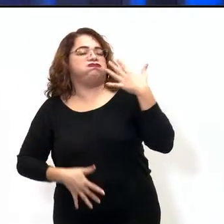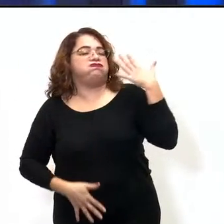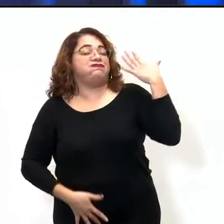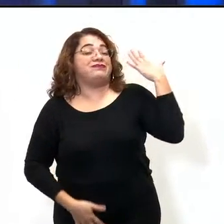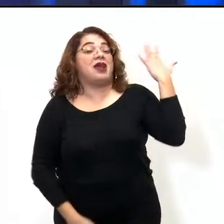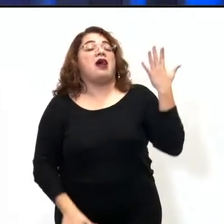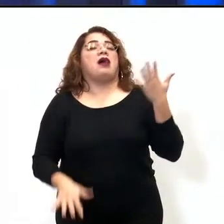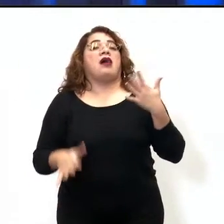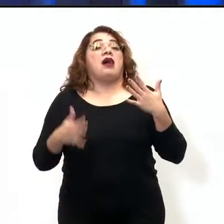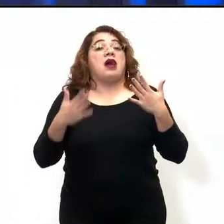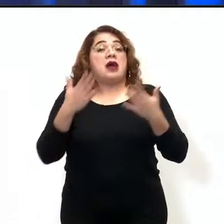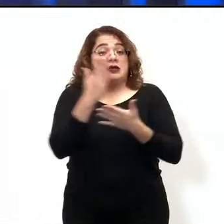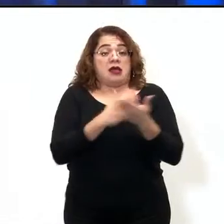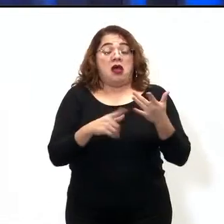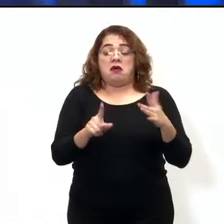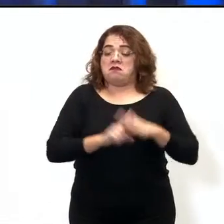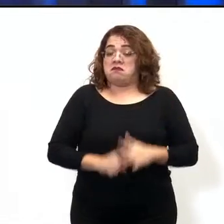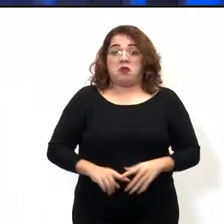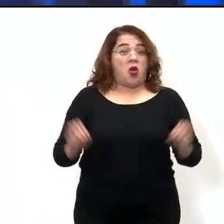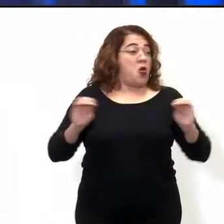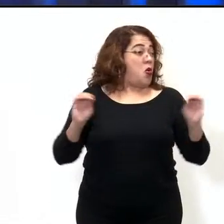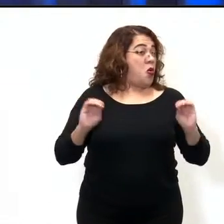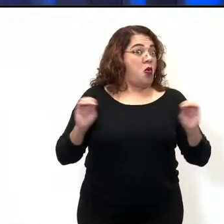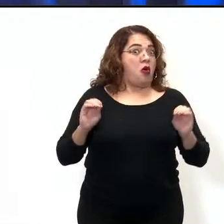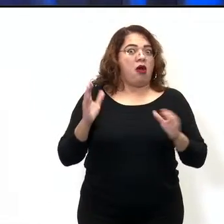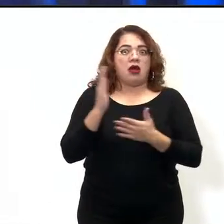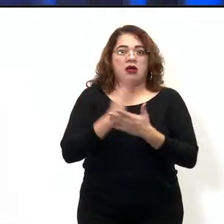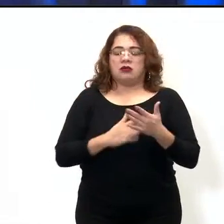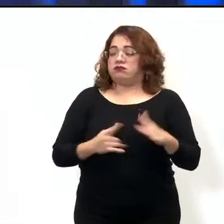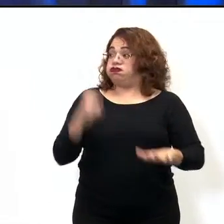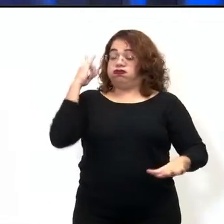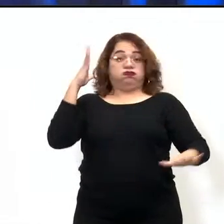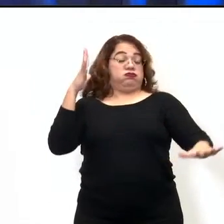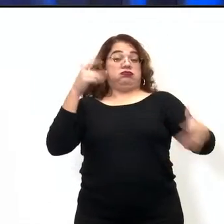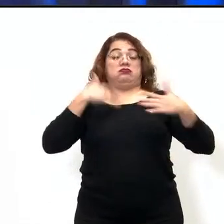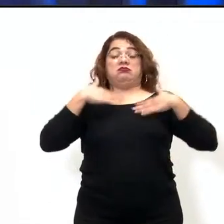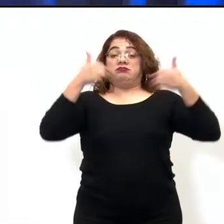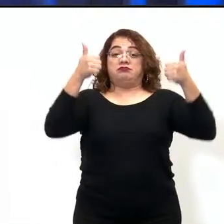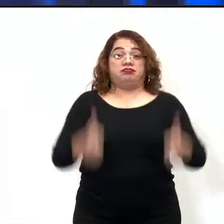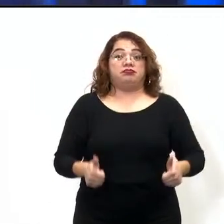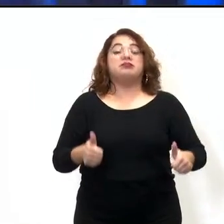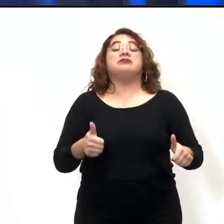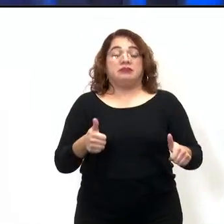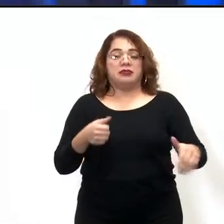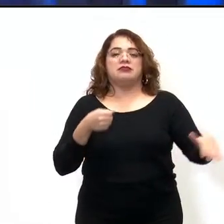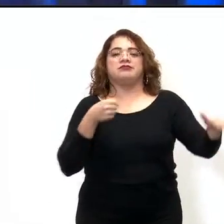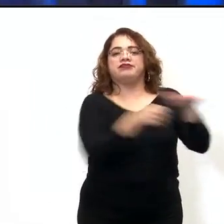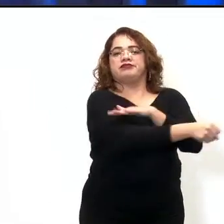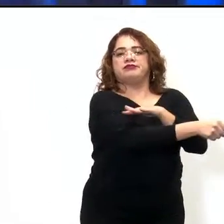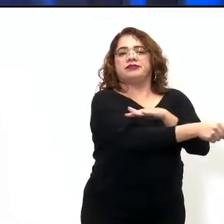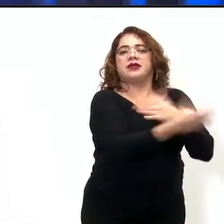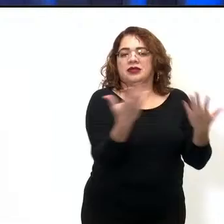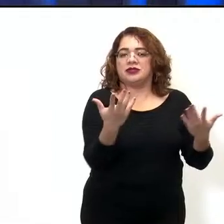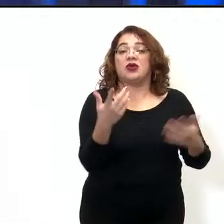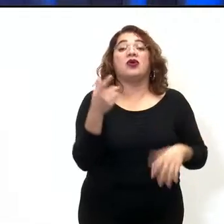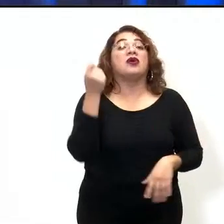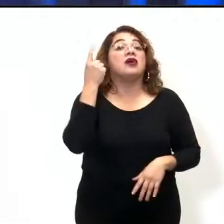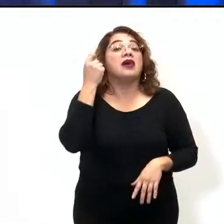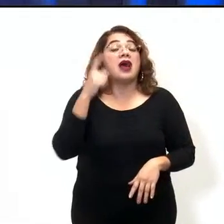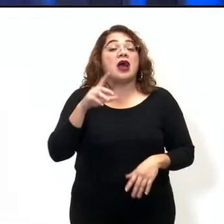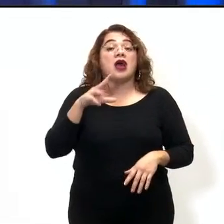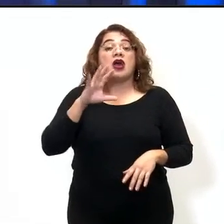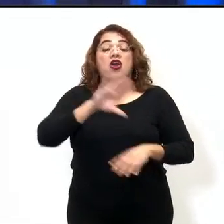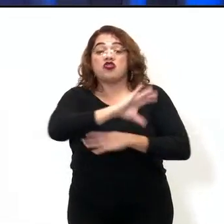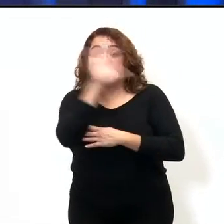this because we will see the impacts of Christmas Eve and Christmas, not next